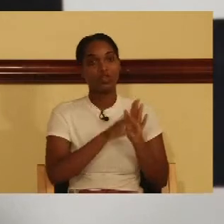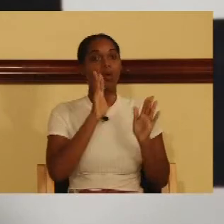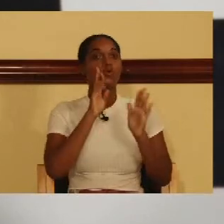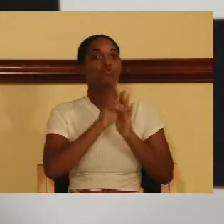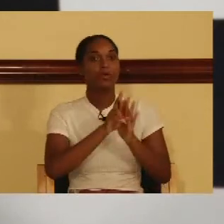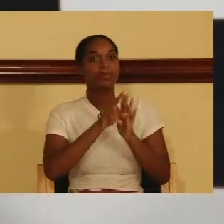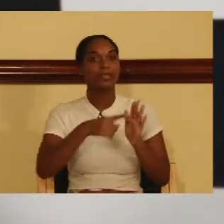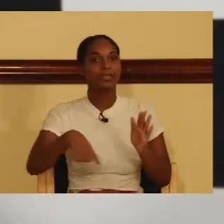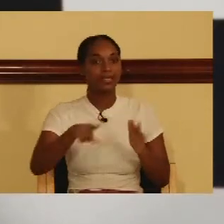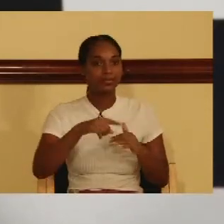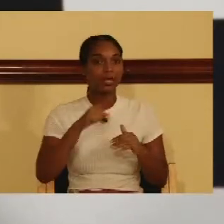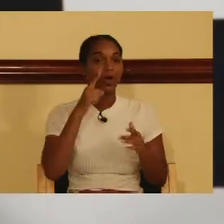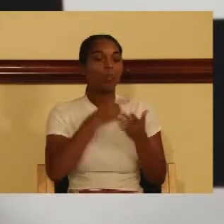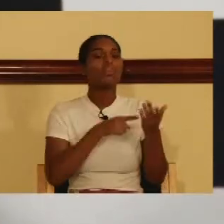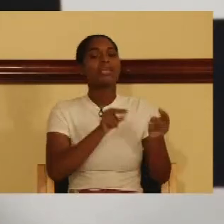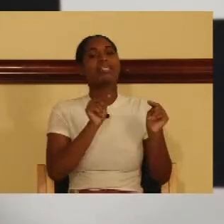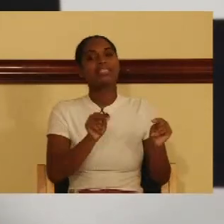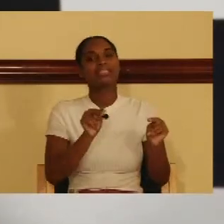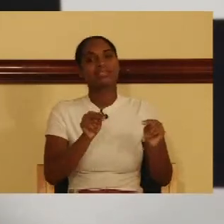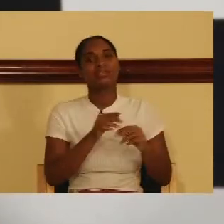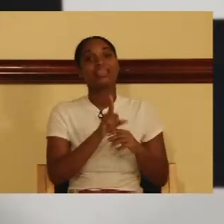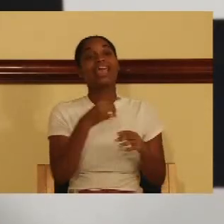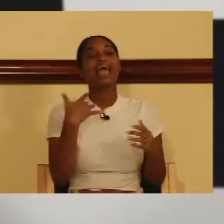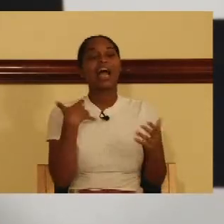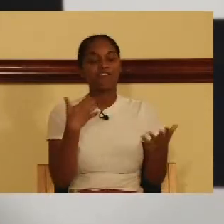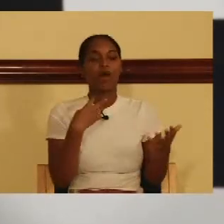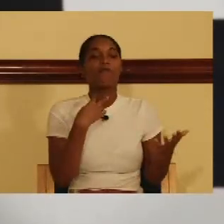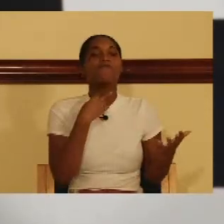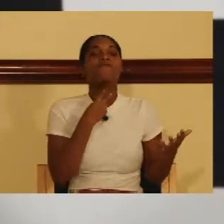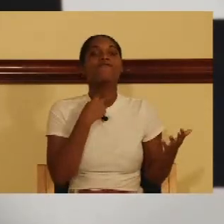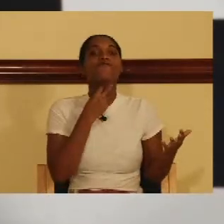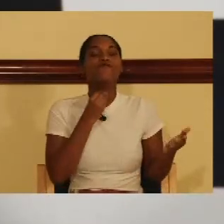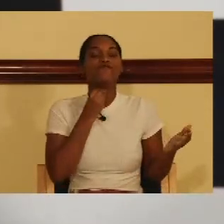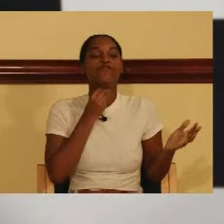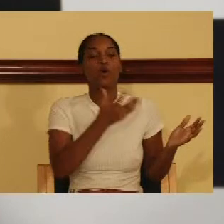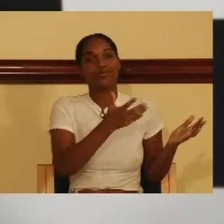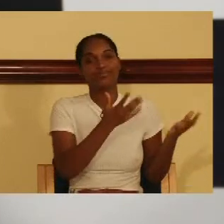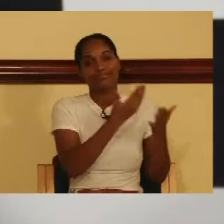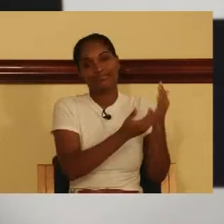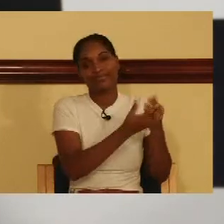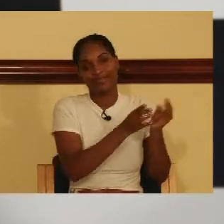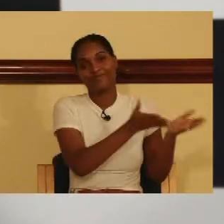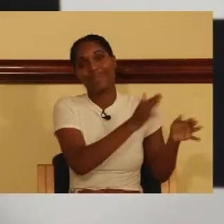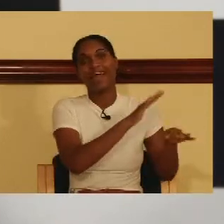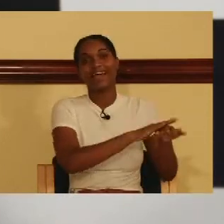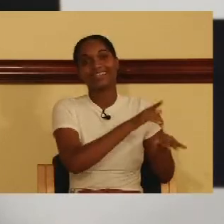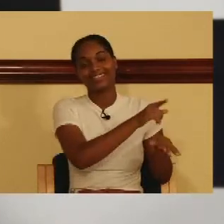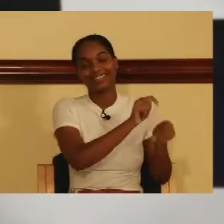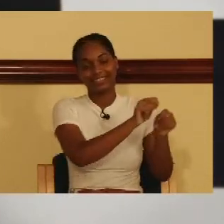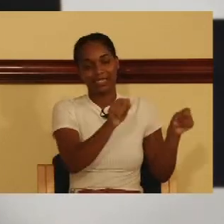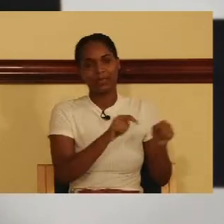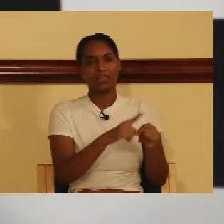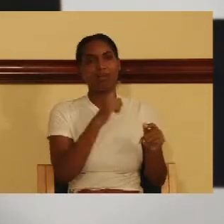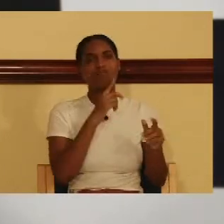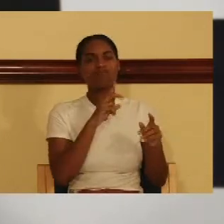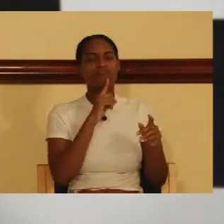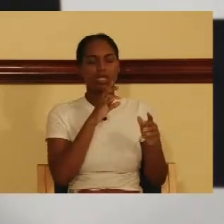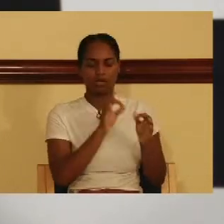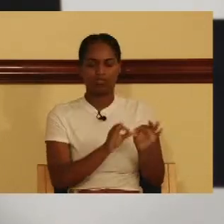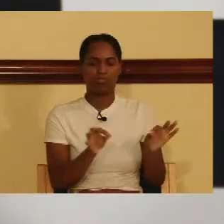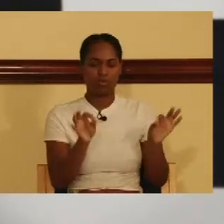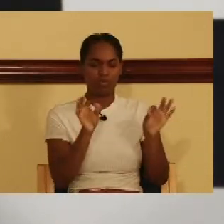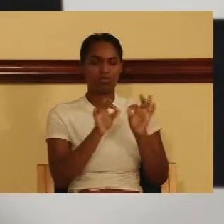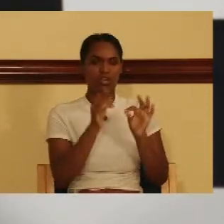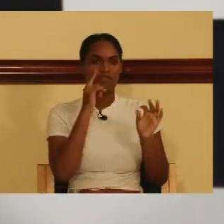what it is that they needed. They had a voice at the table, which I think is one of the critical features of this